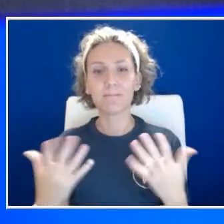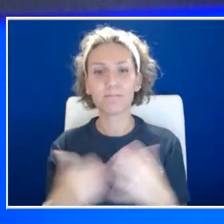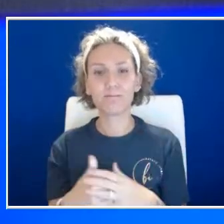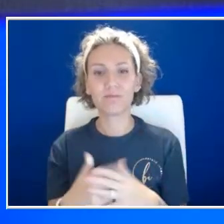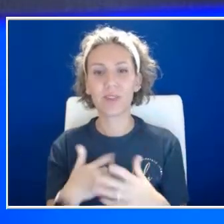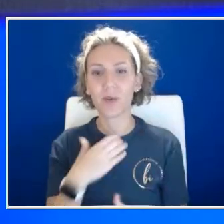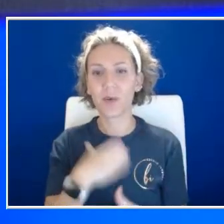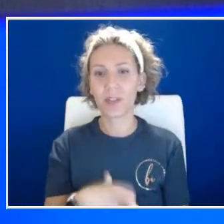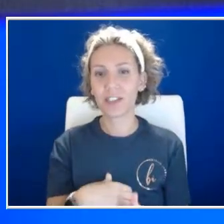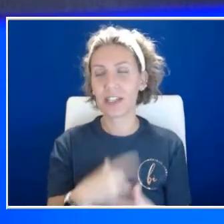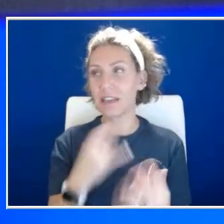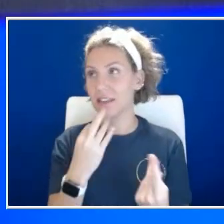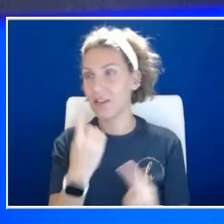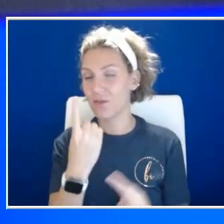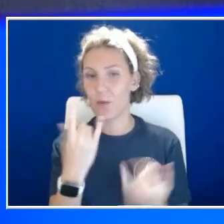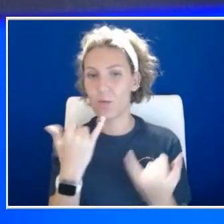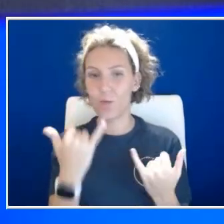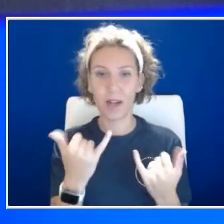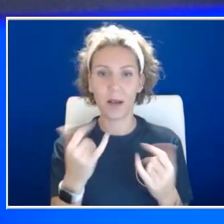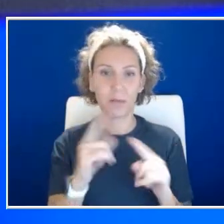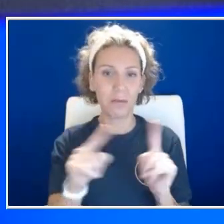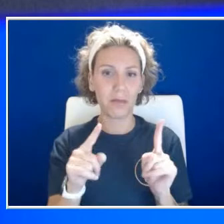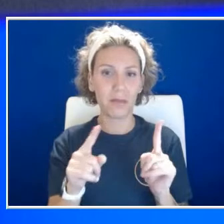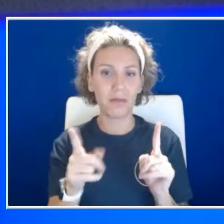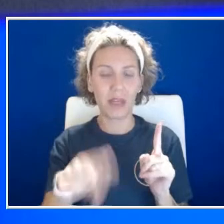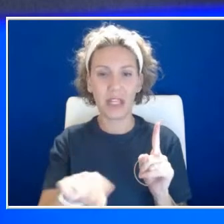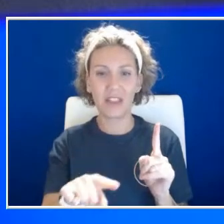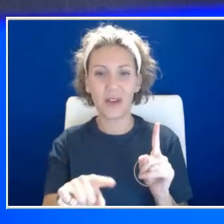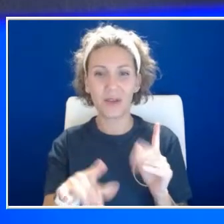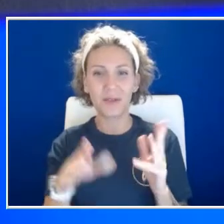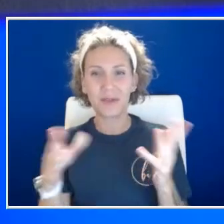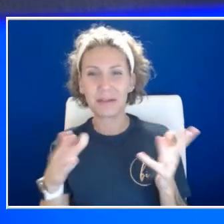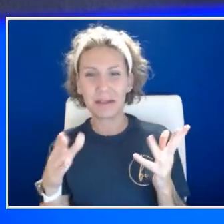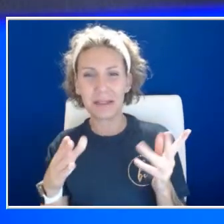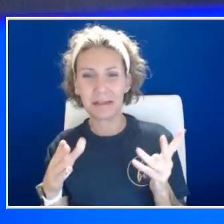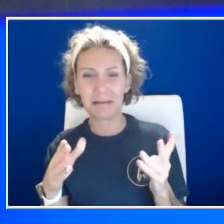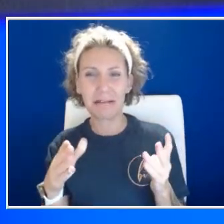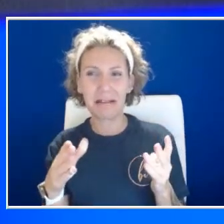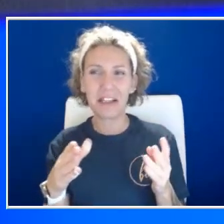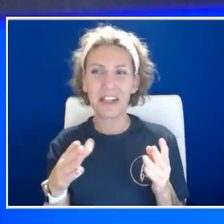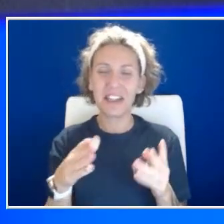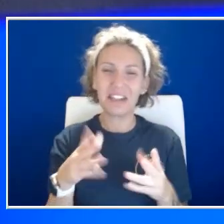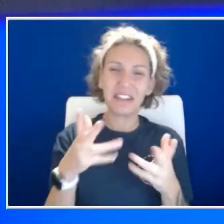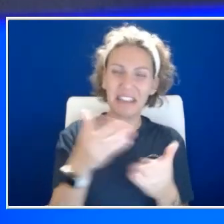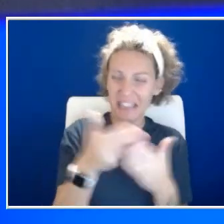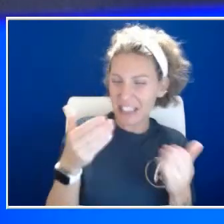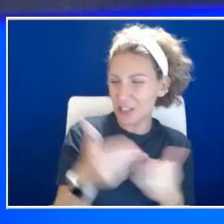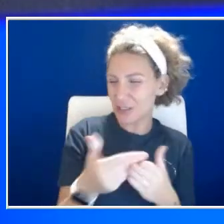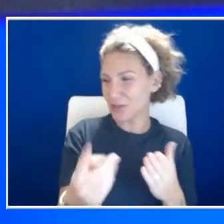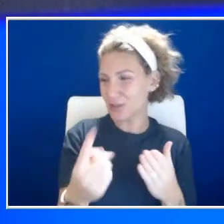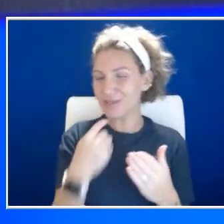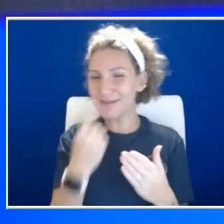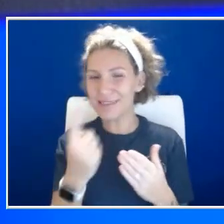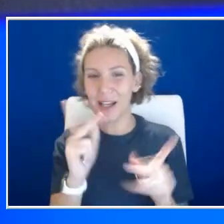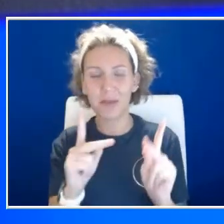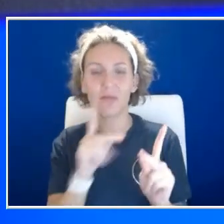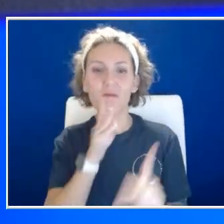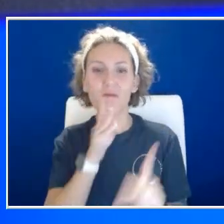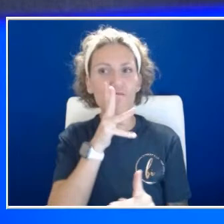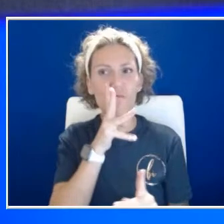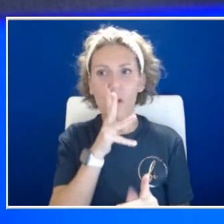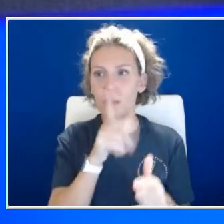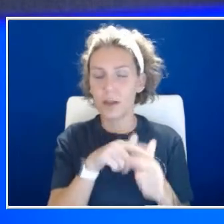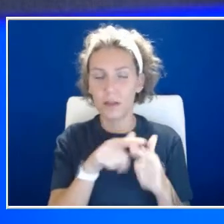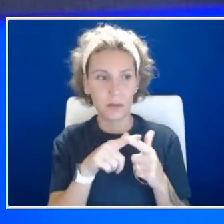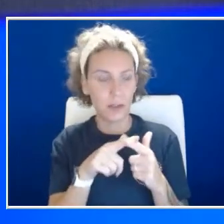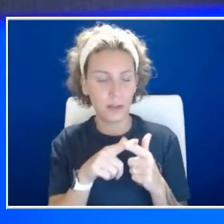right now, but those anecdotes that you tell, or you're just talking and you can't think of